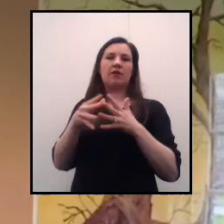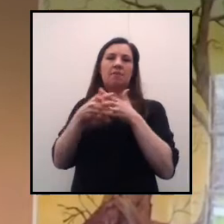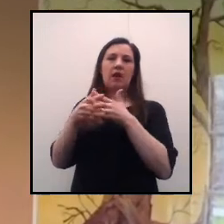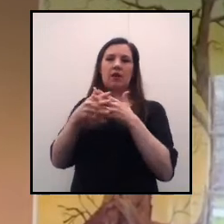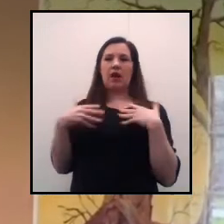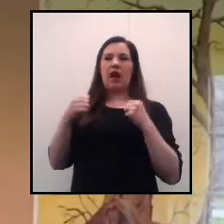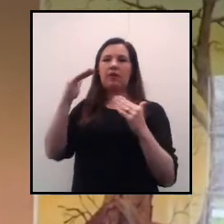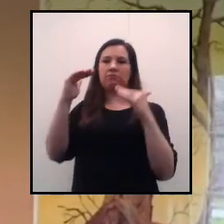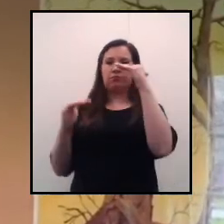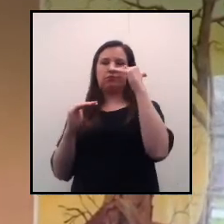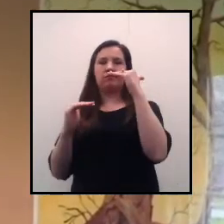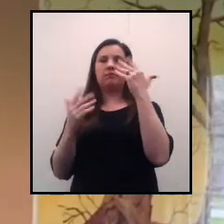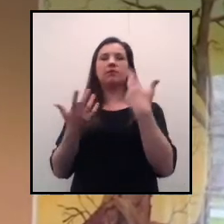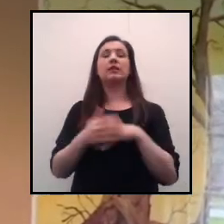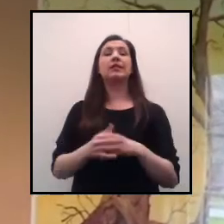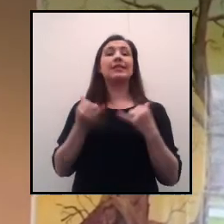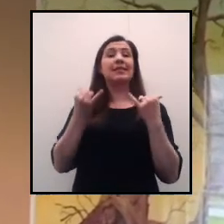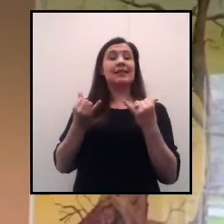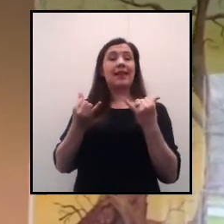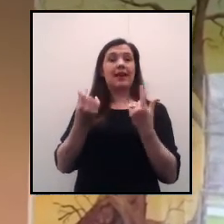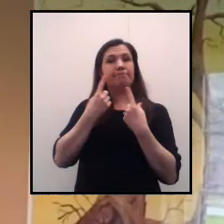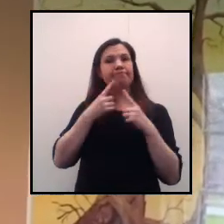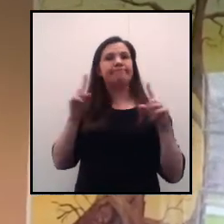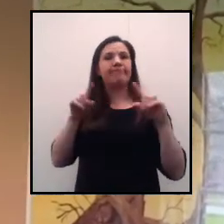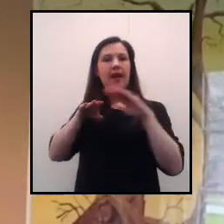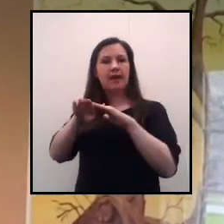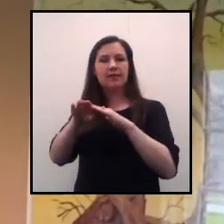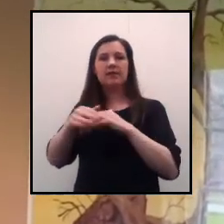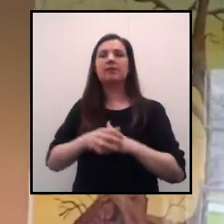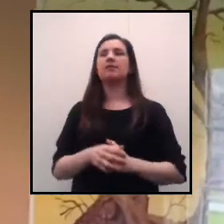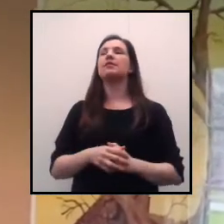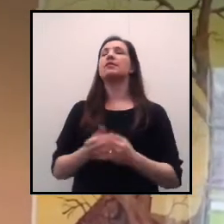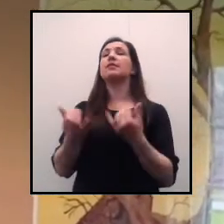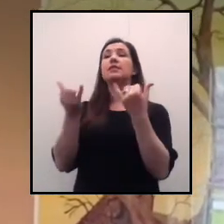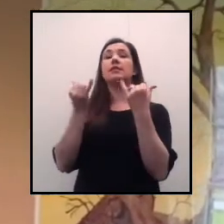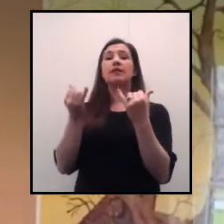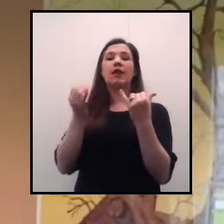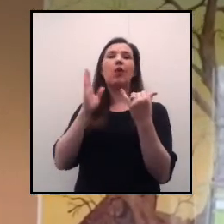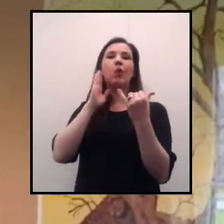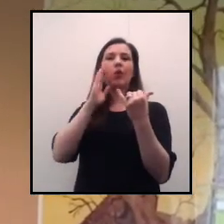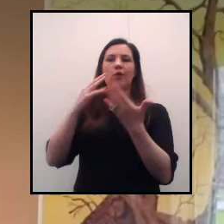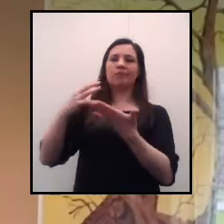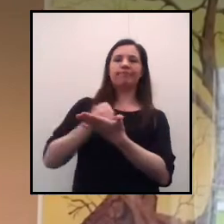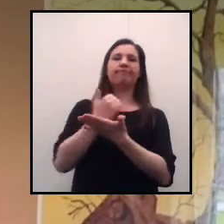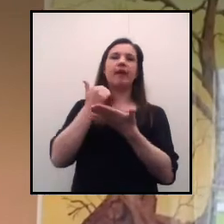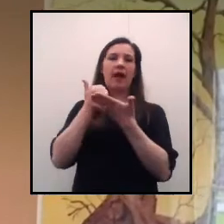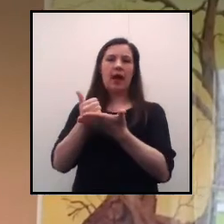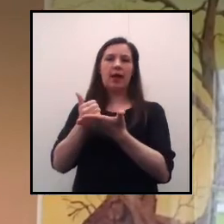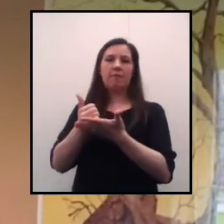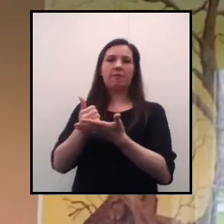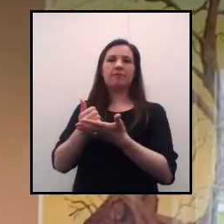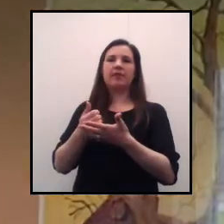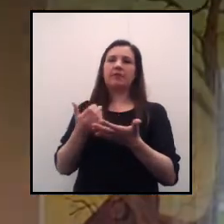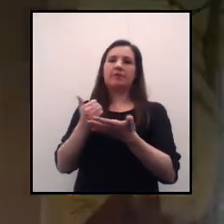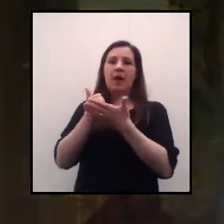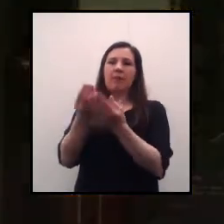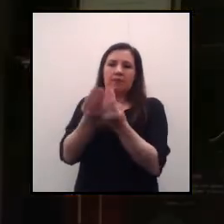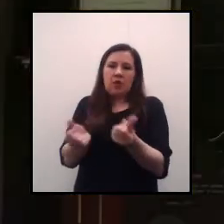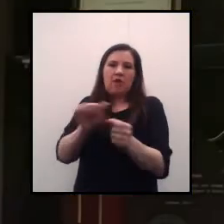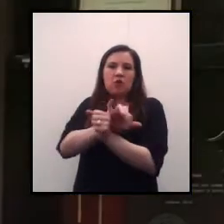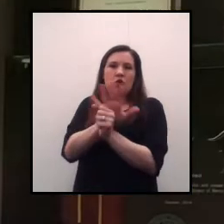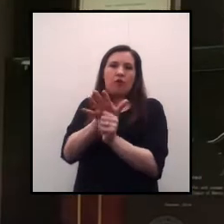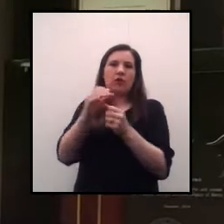is a day for access. Today is a day where we will get some help in this COVID-19 crisis.